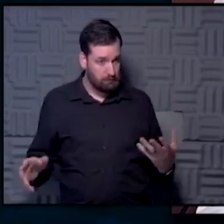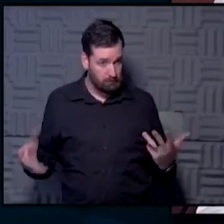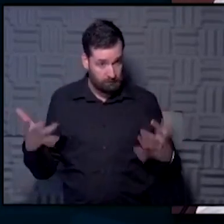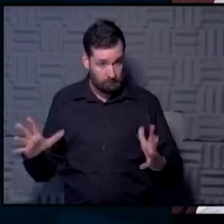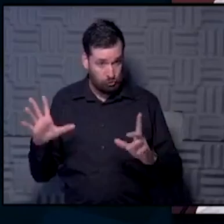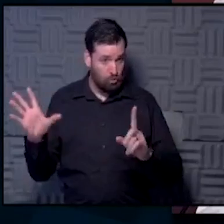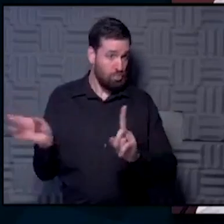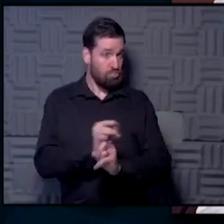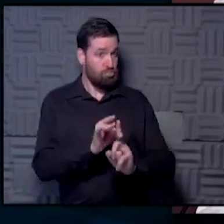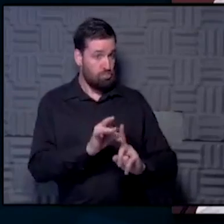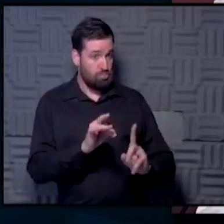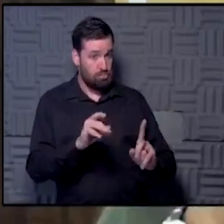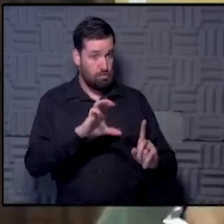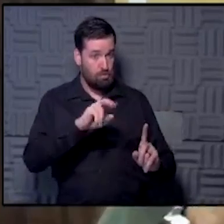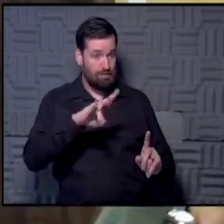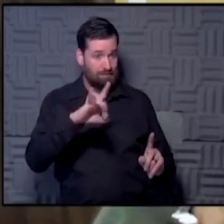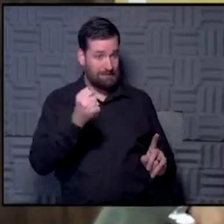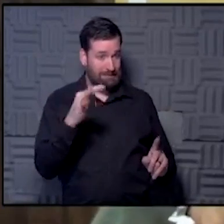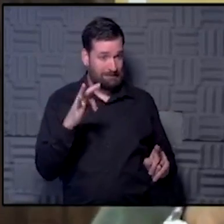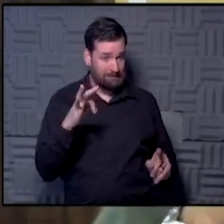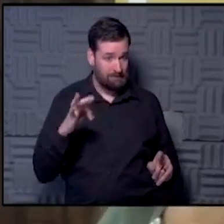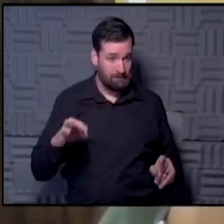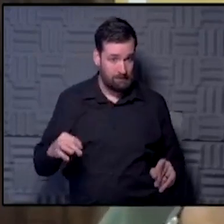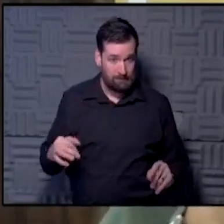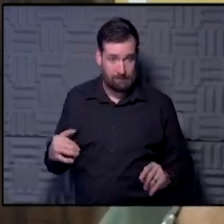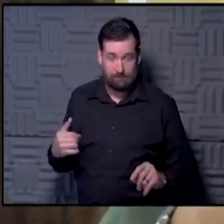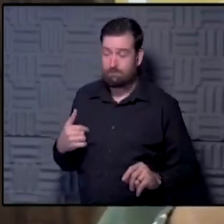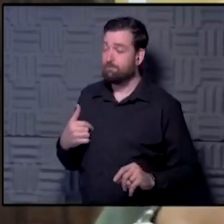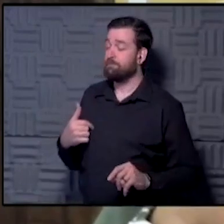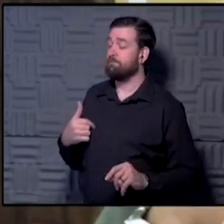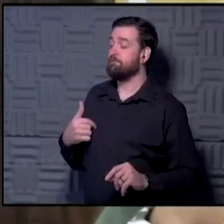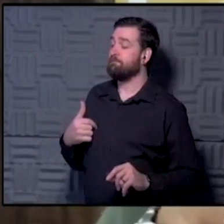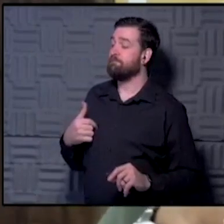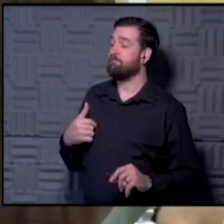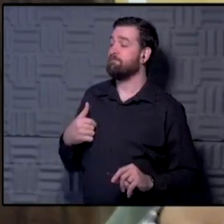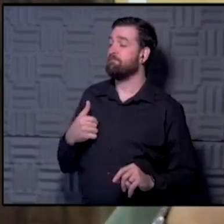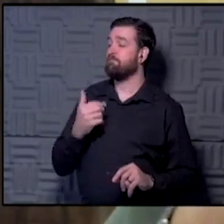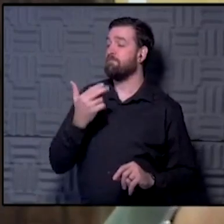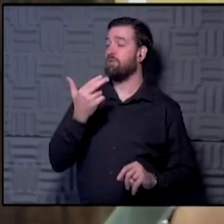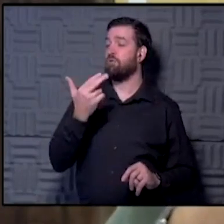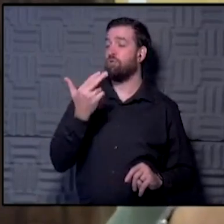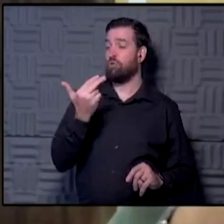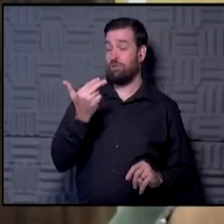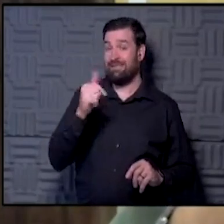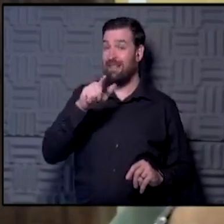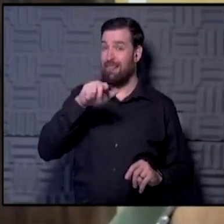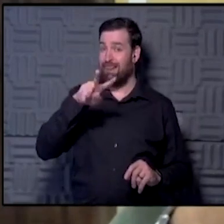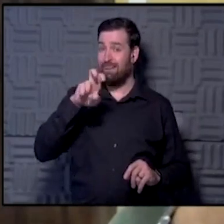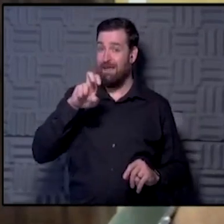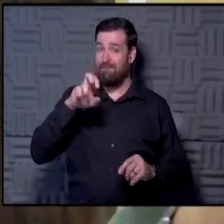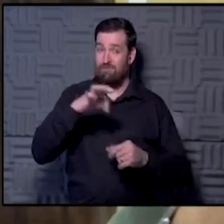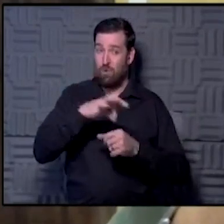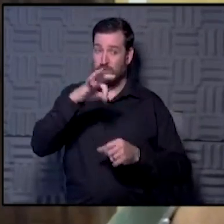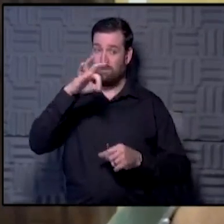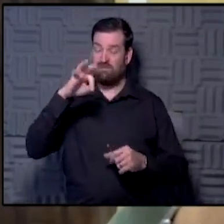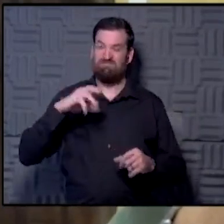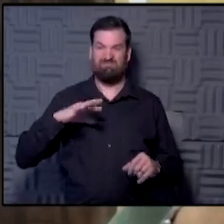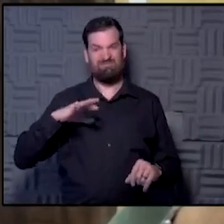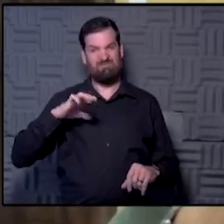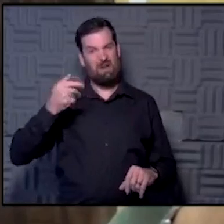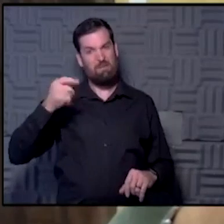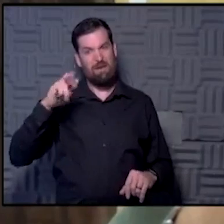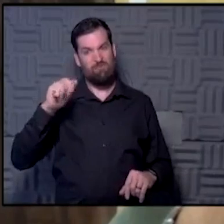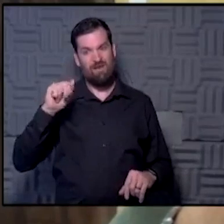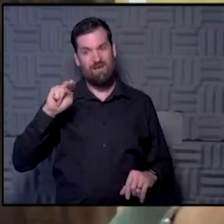by COVID-19? We are haunted by 13 actual live ghosts. We're a pretty hot paranormal spot.